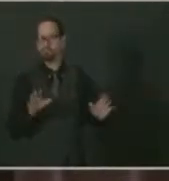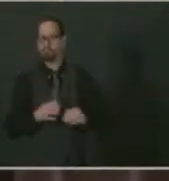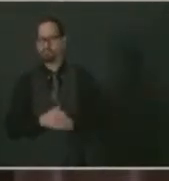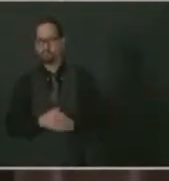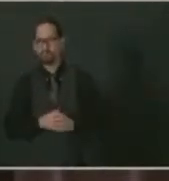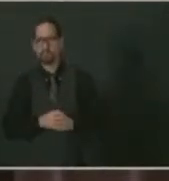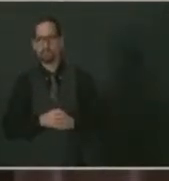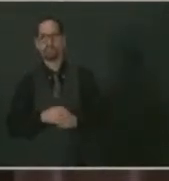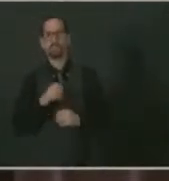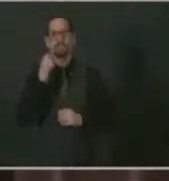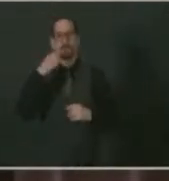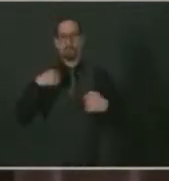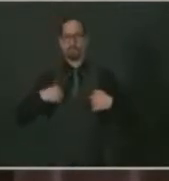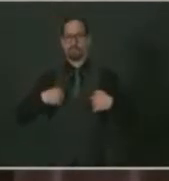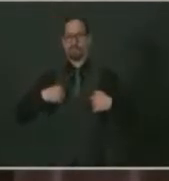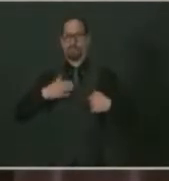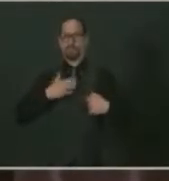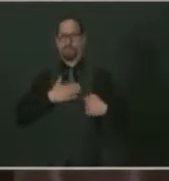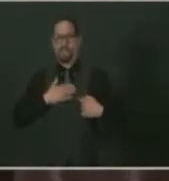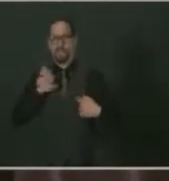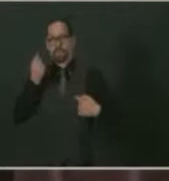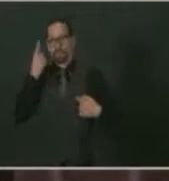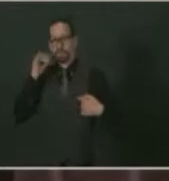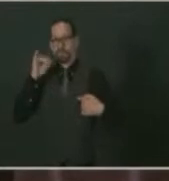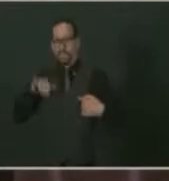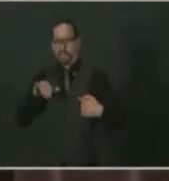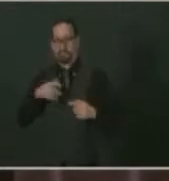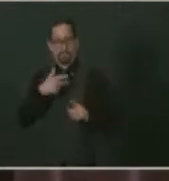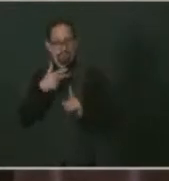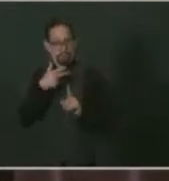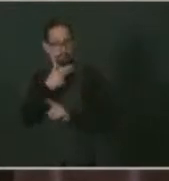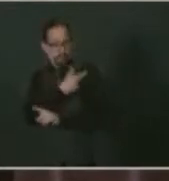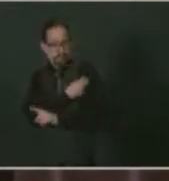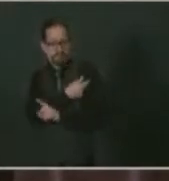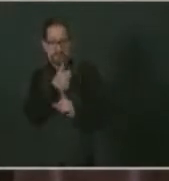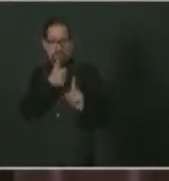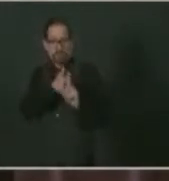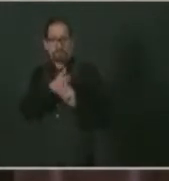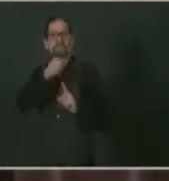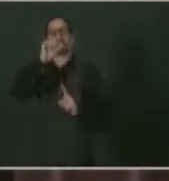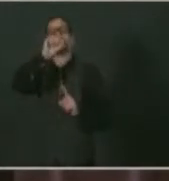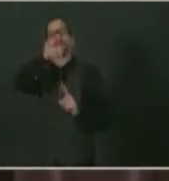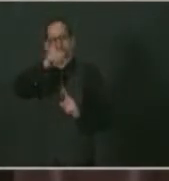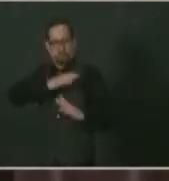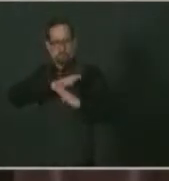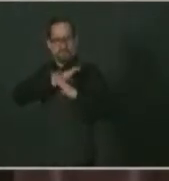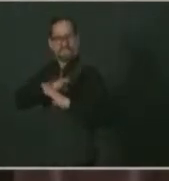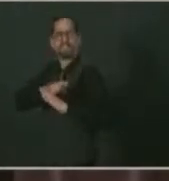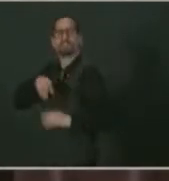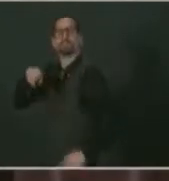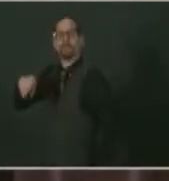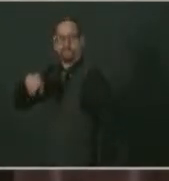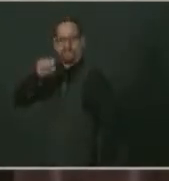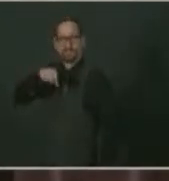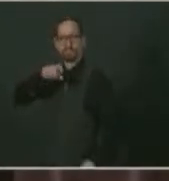cover the variants. The effectiveness may change a little bit, but it still